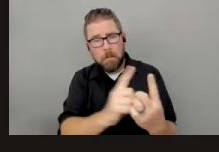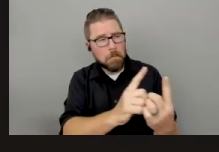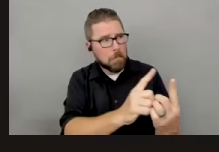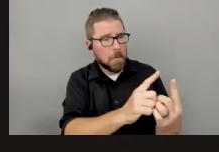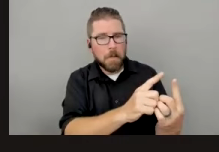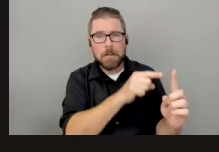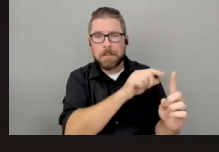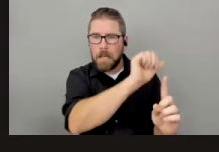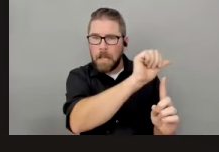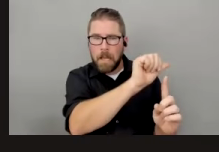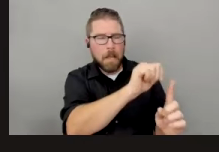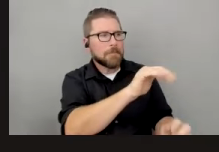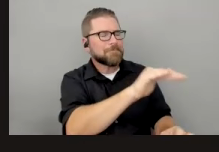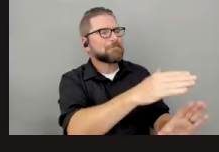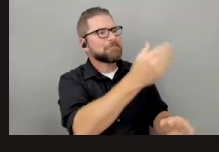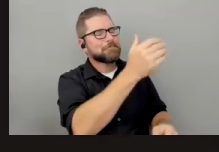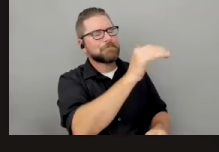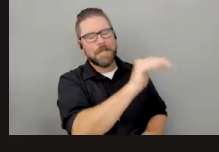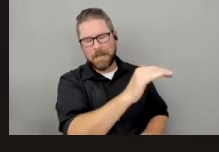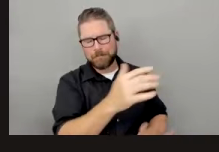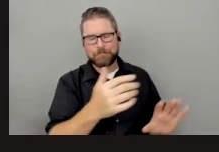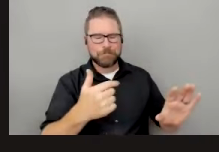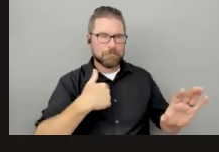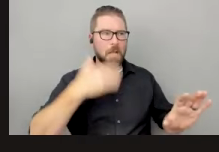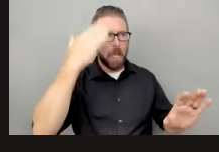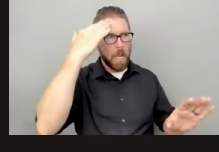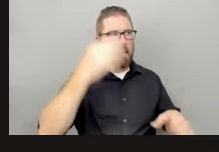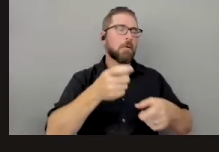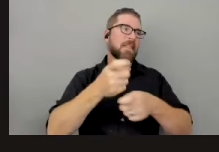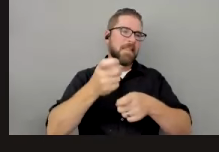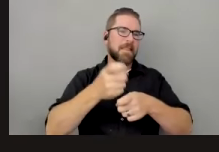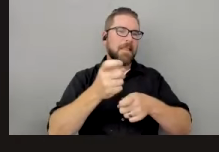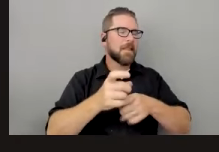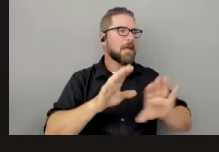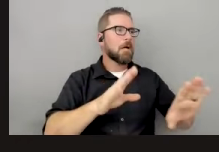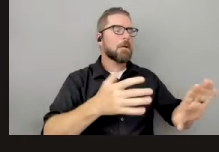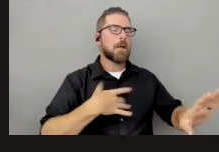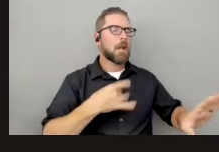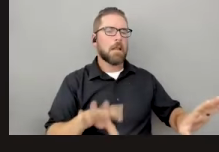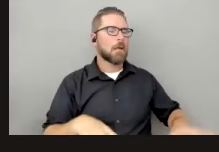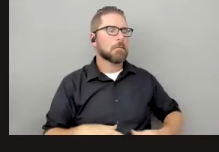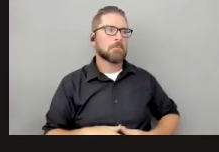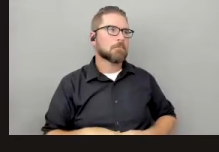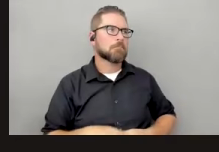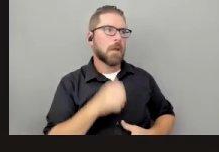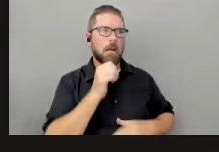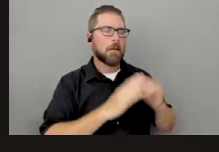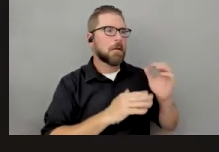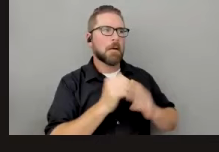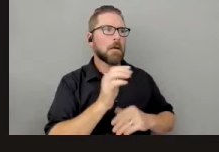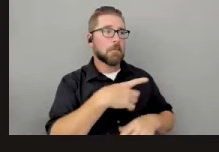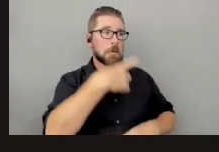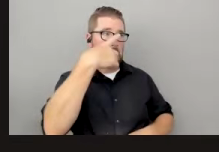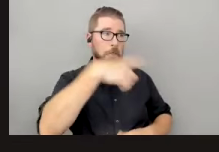hey, I know you're probably joking, but these are making me very uncomfortable. So can you stop? I think